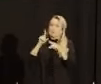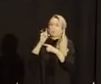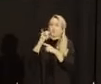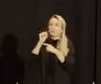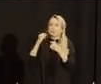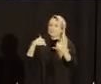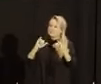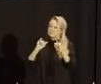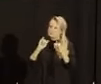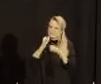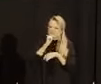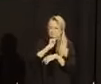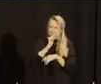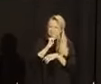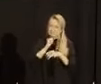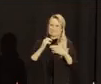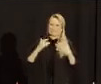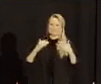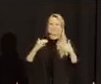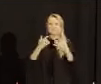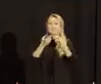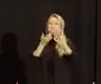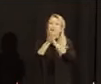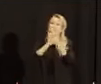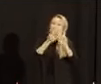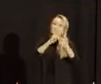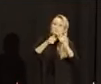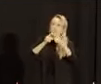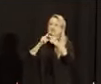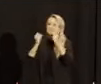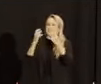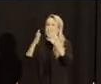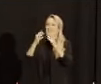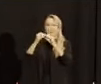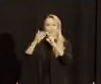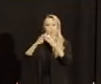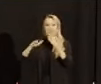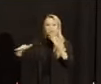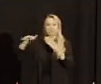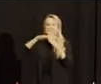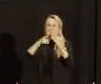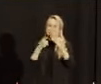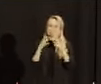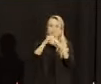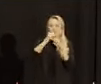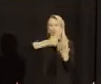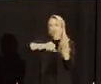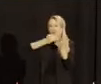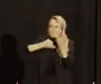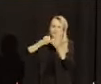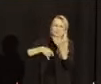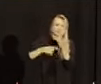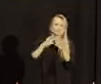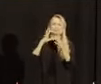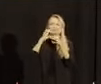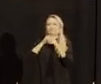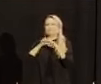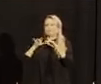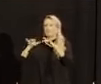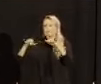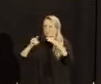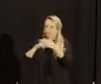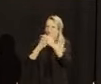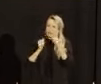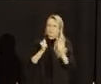an accomplished and celebrated artist, and ultimately, I think one of the highlights for her was providing President Obama